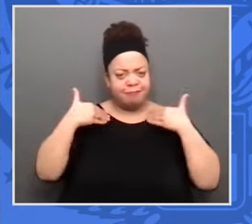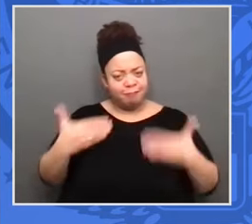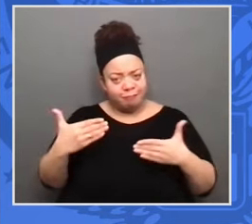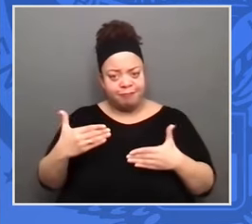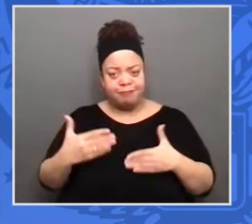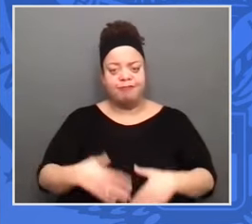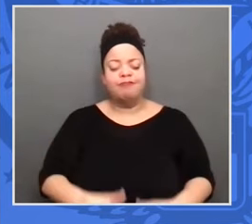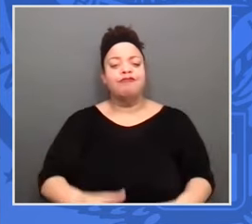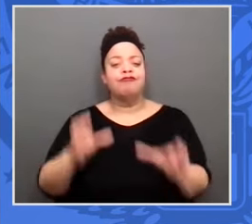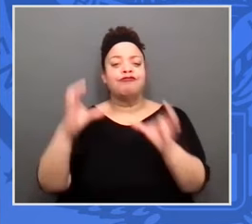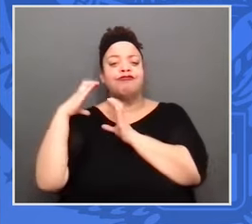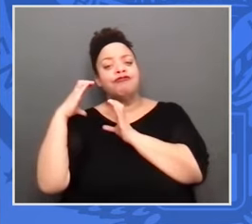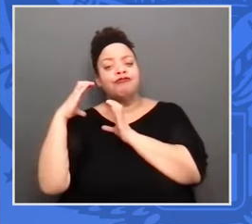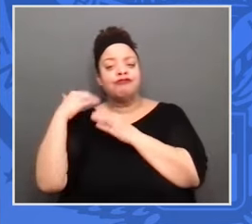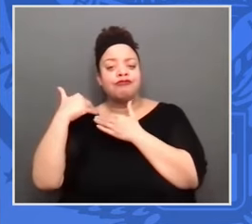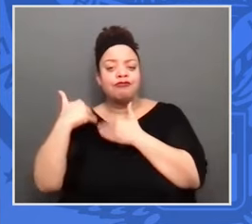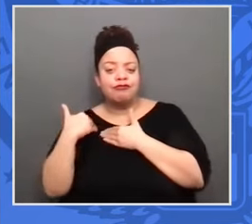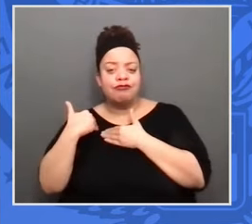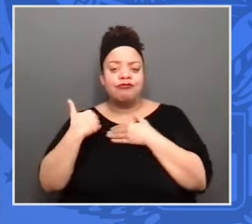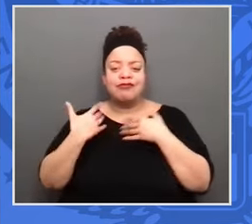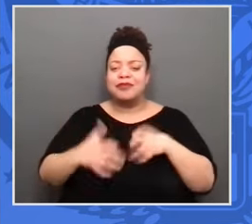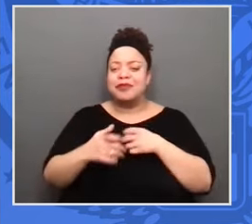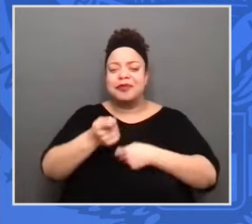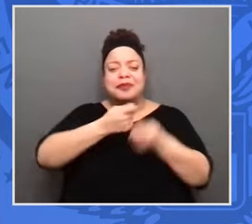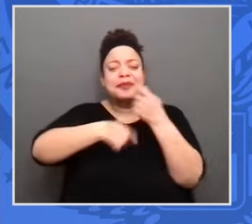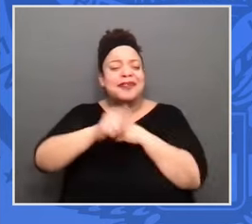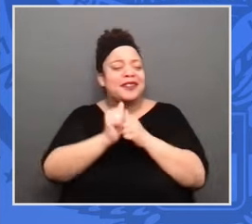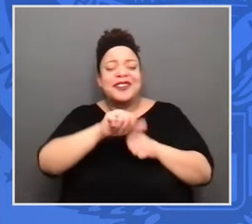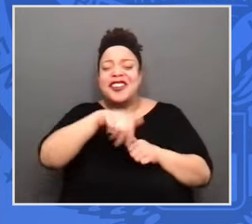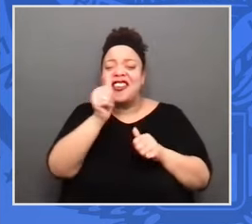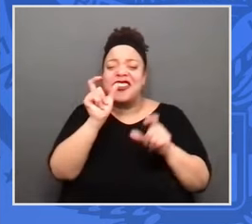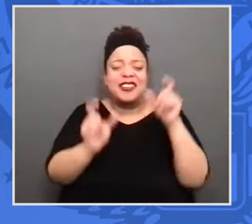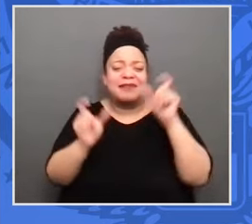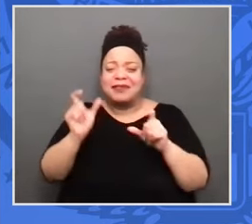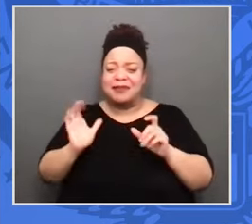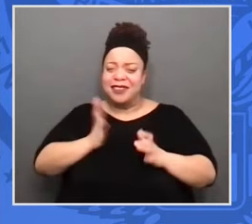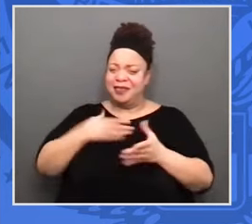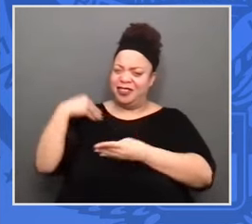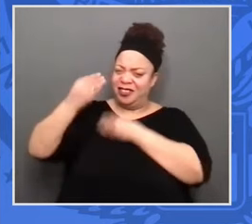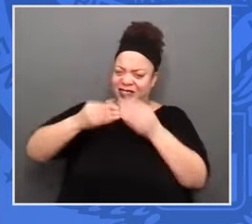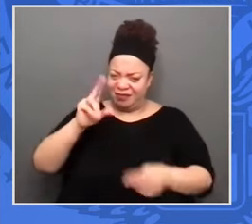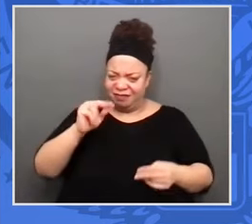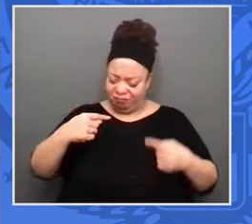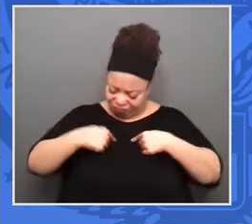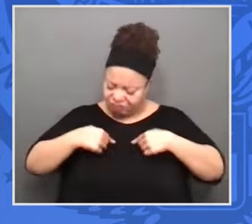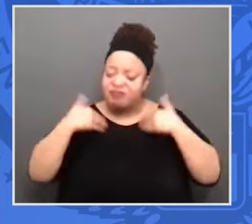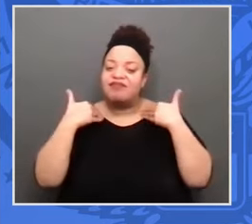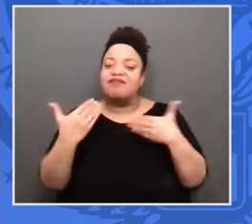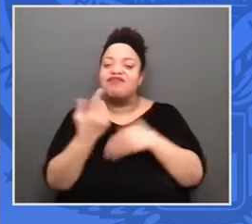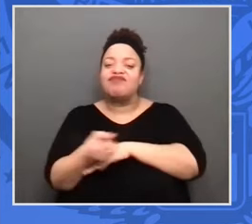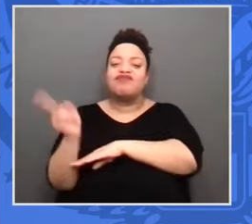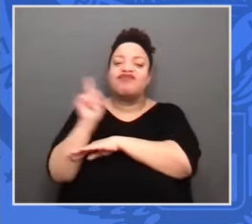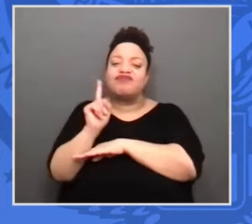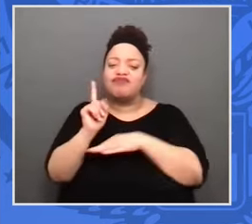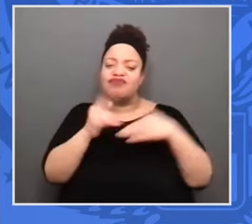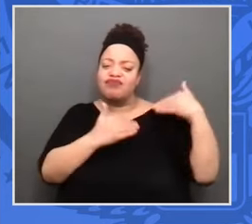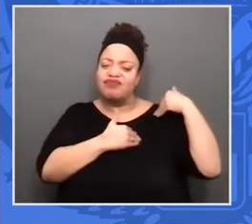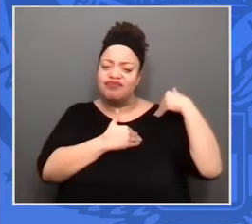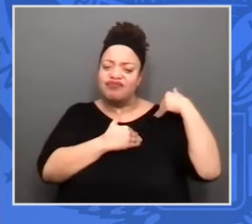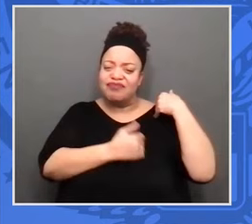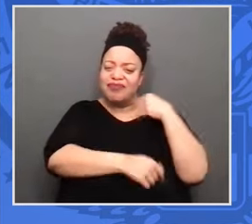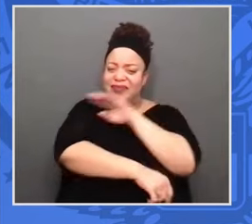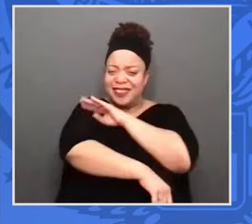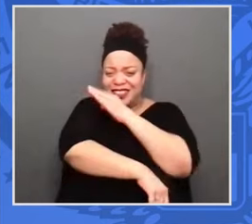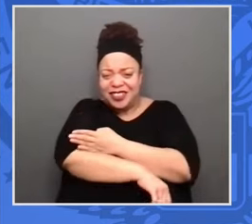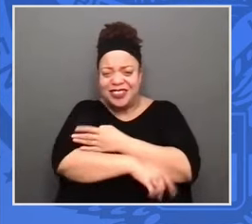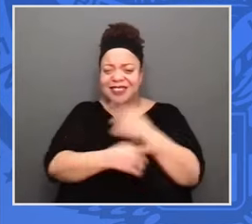any other generation. The energy, the faith, the devotion which we bring to this endeavor will light our